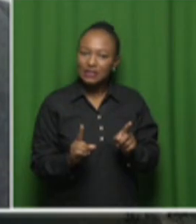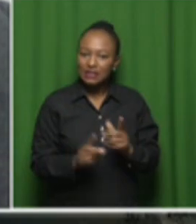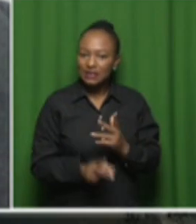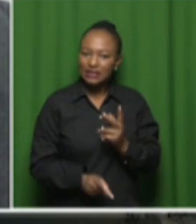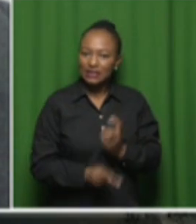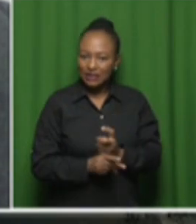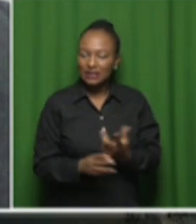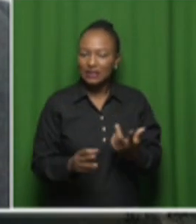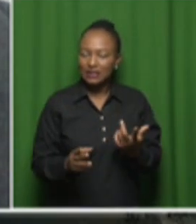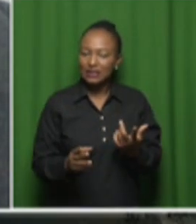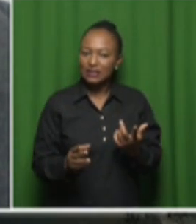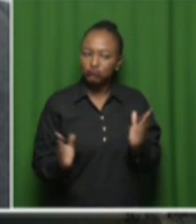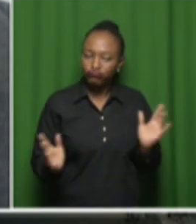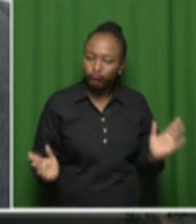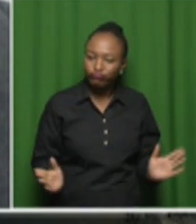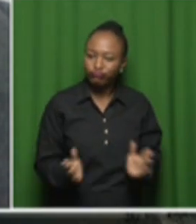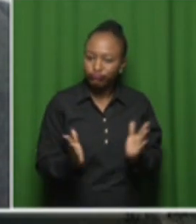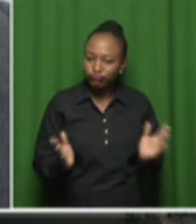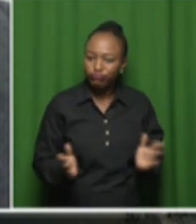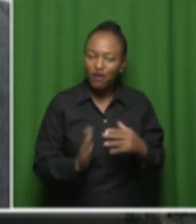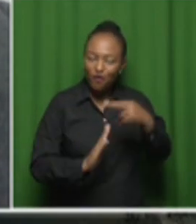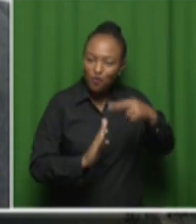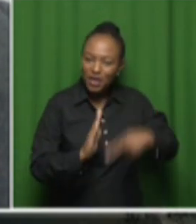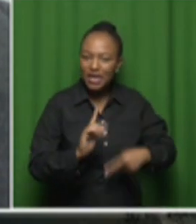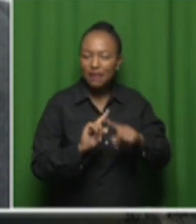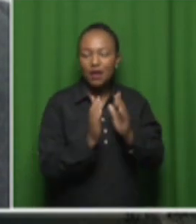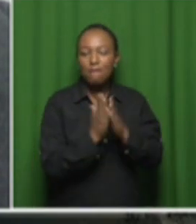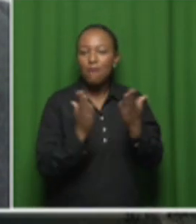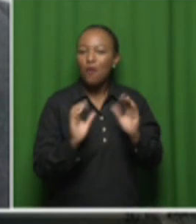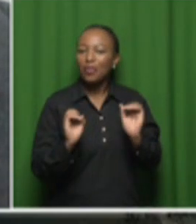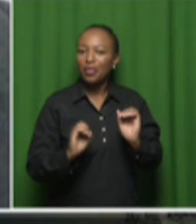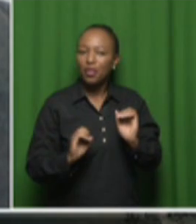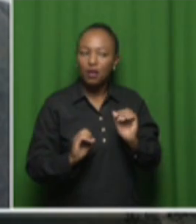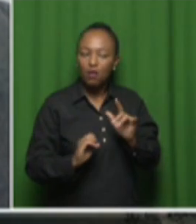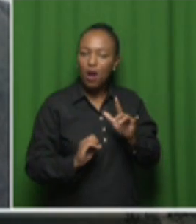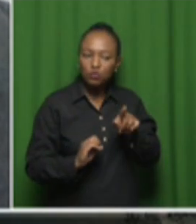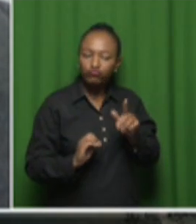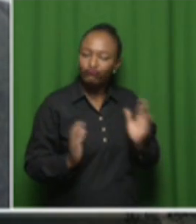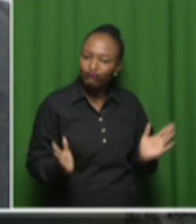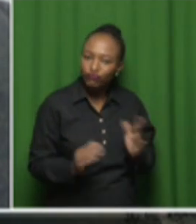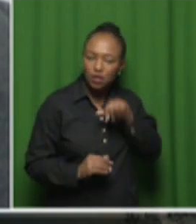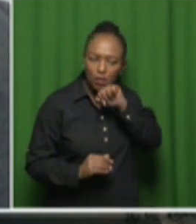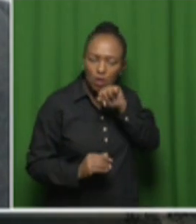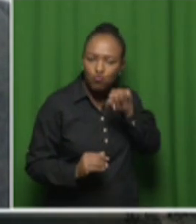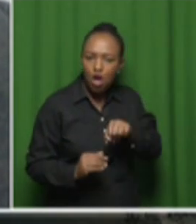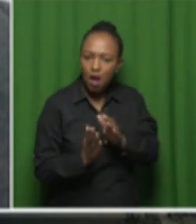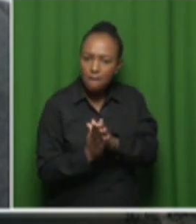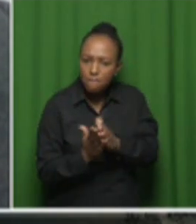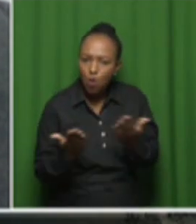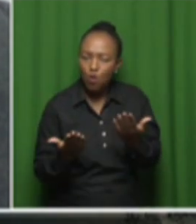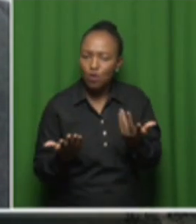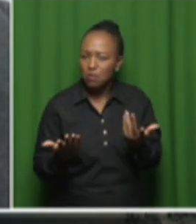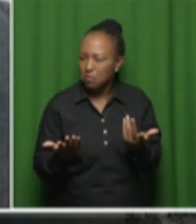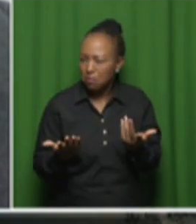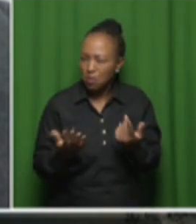inculcate this culture of reading and a love for books in order to circumvent these challenges. How do we do